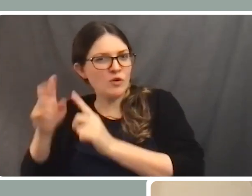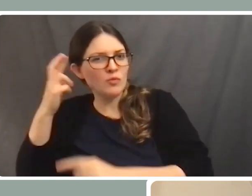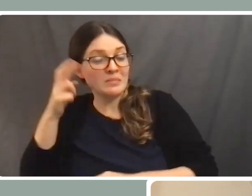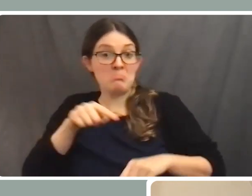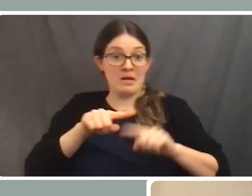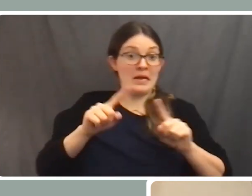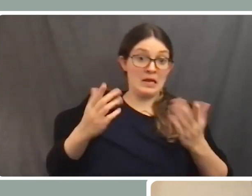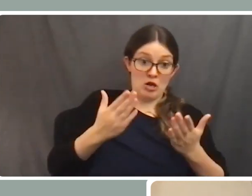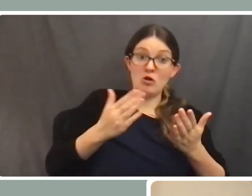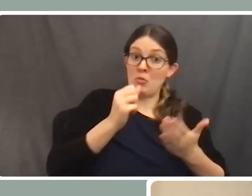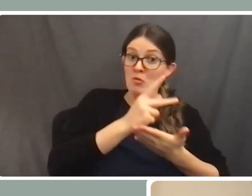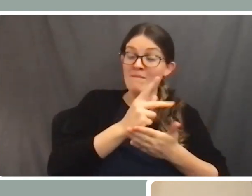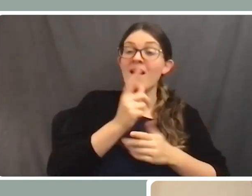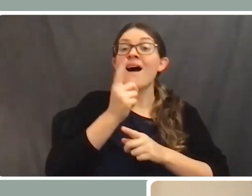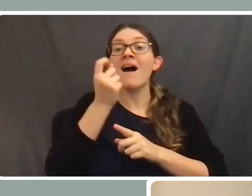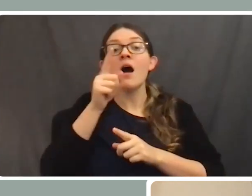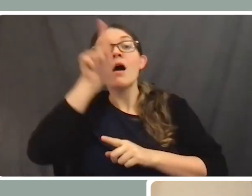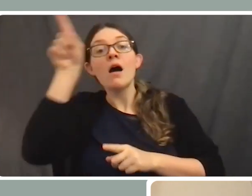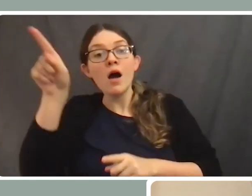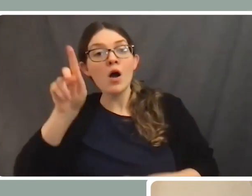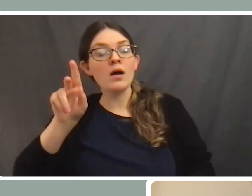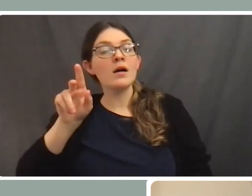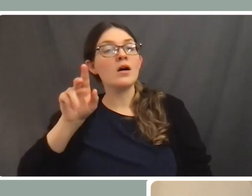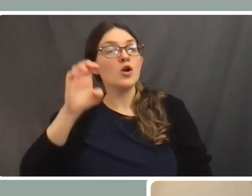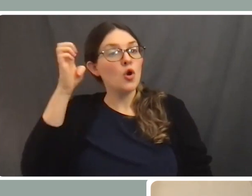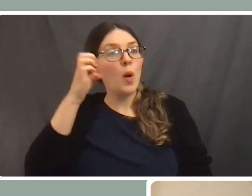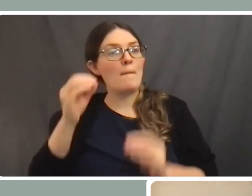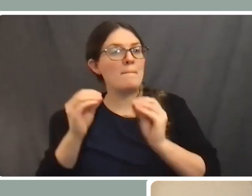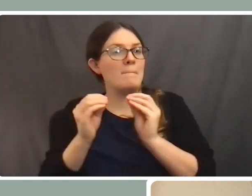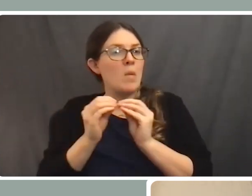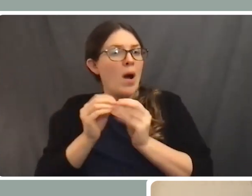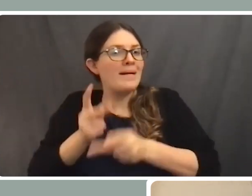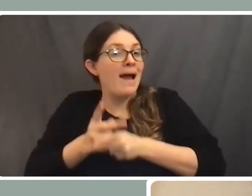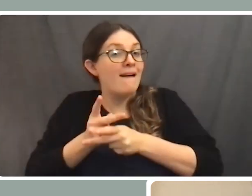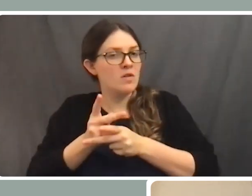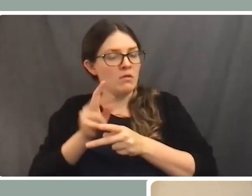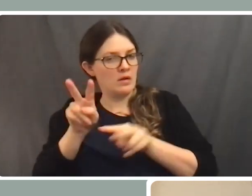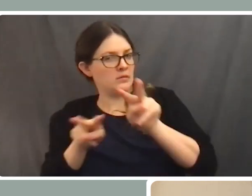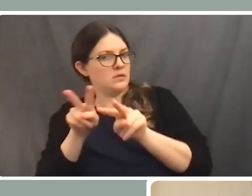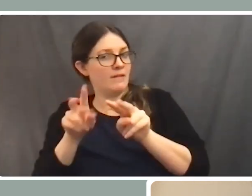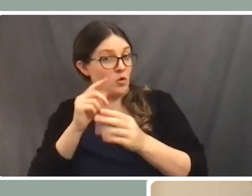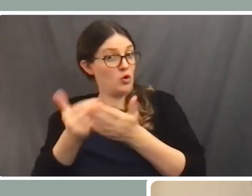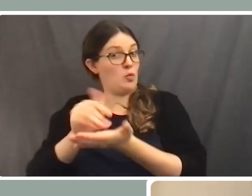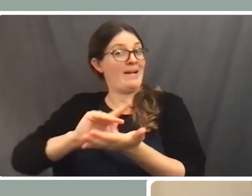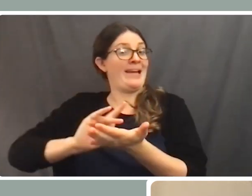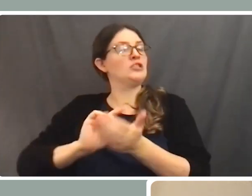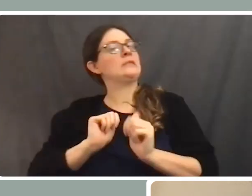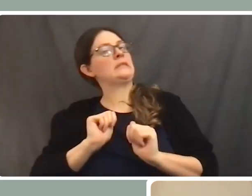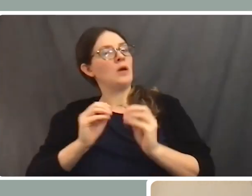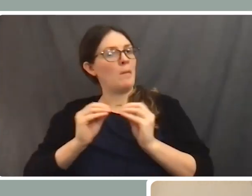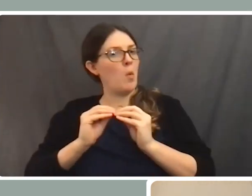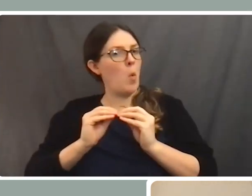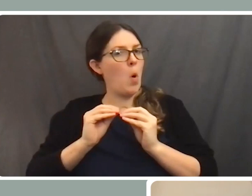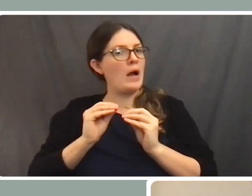Europe is always a little bit more judicious than the United States when it comes to approving new drugs and, what their